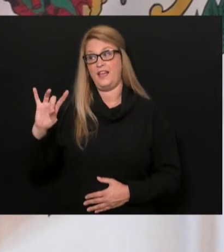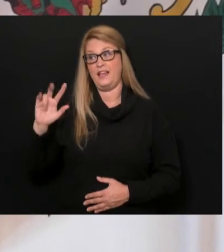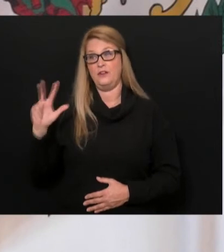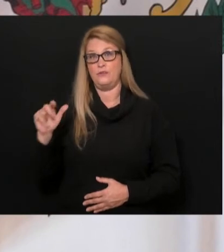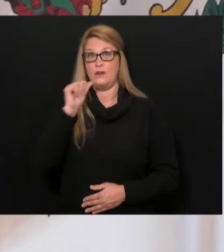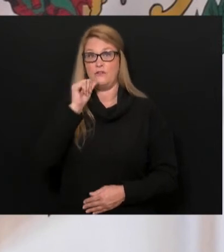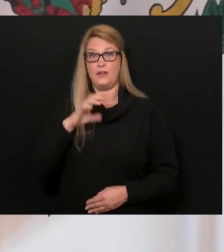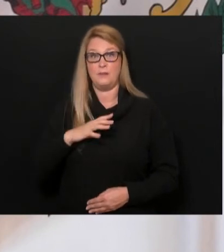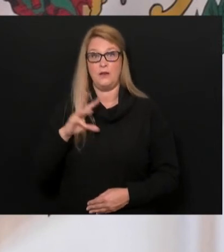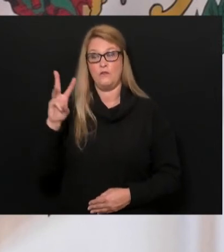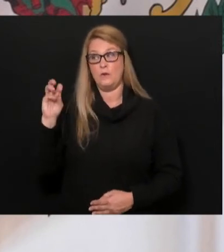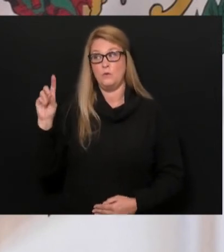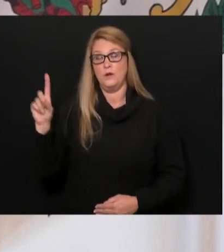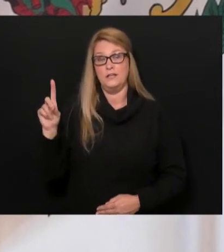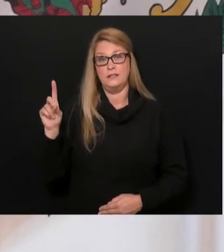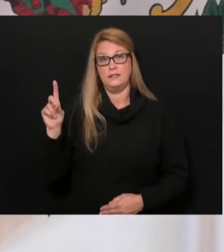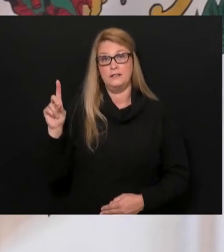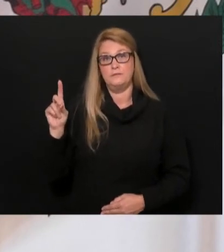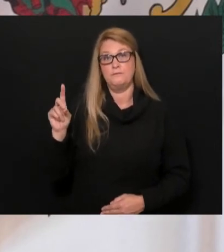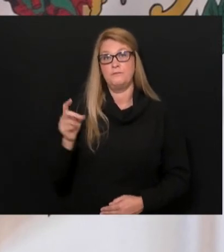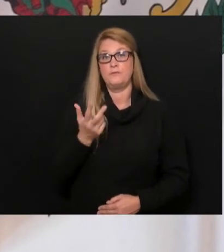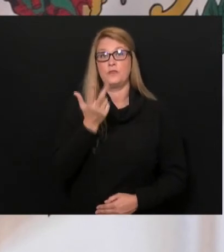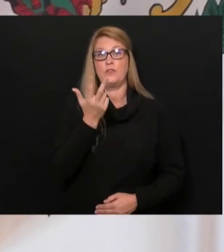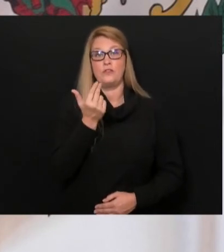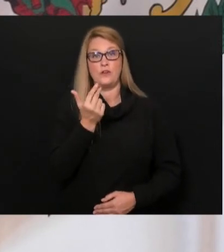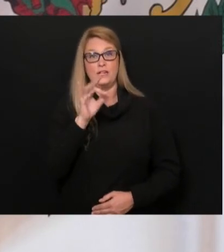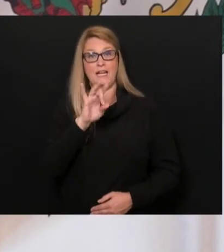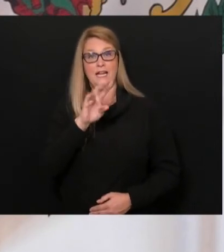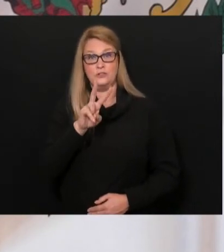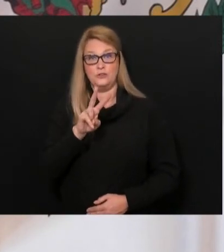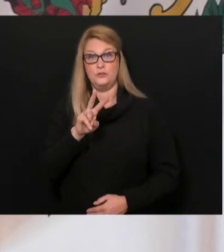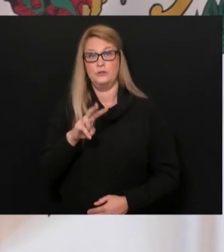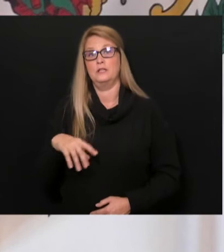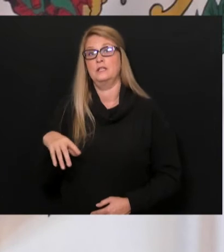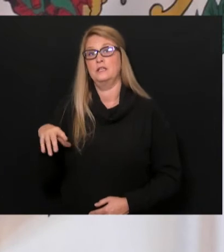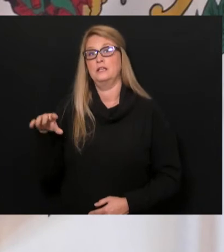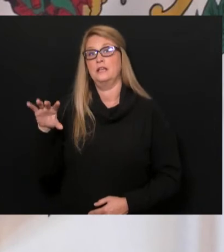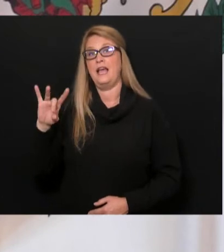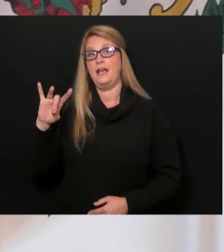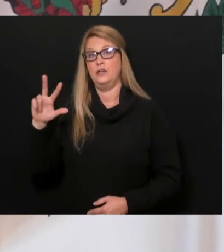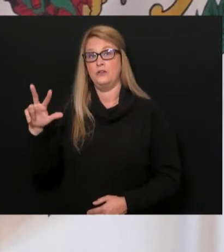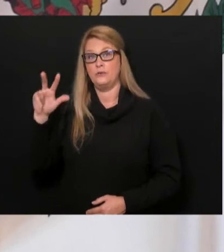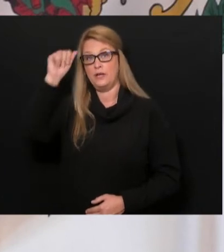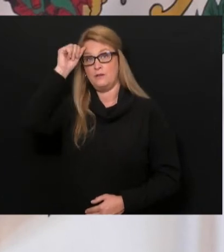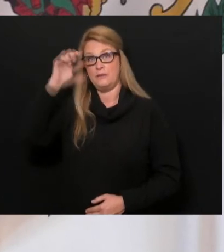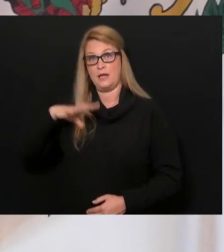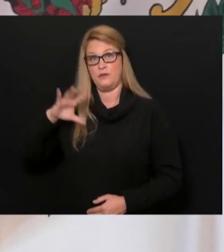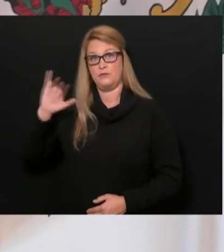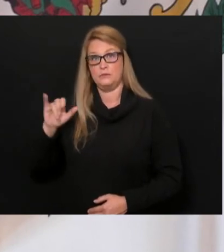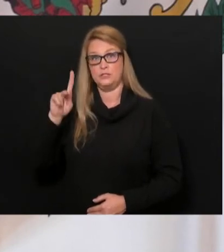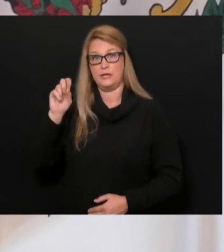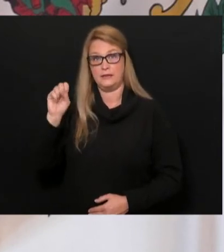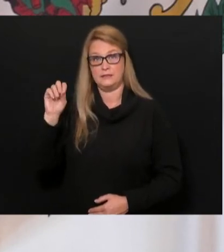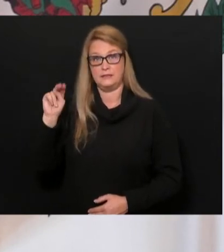83-year-old female from Wood County. Our 1,382nd death is an 83-year-old male from Jackson